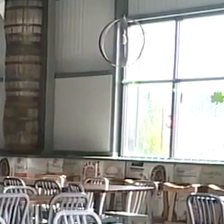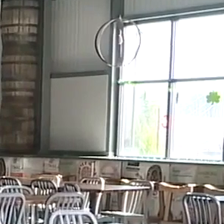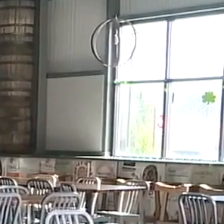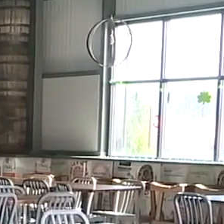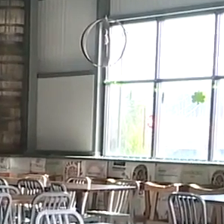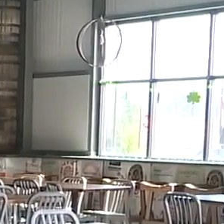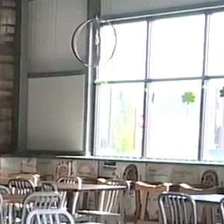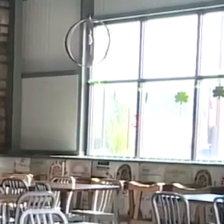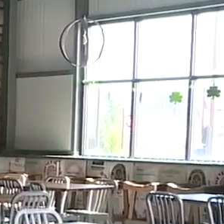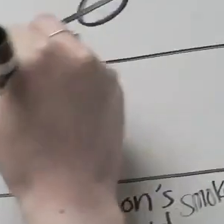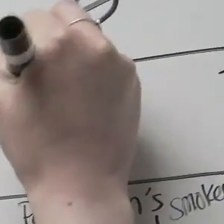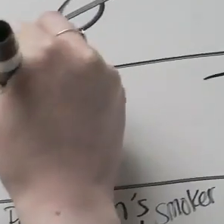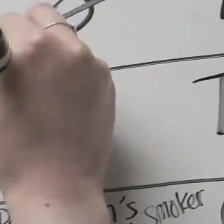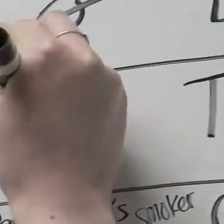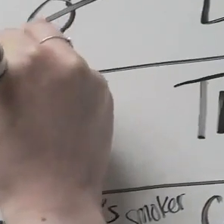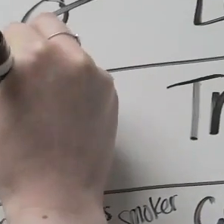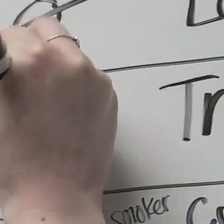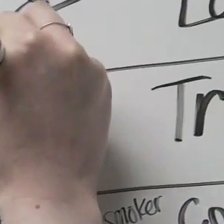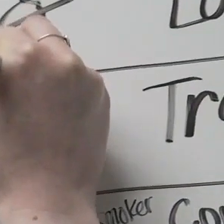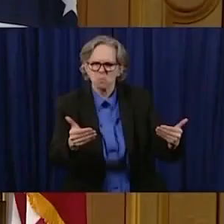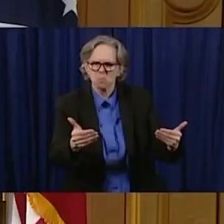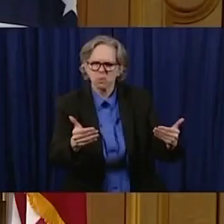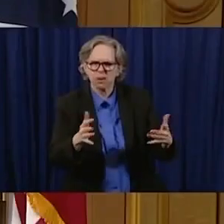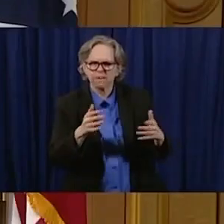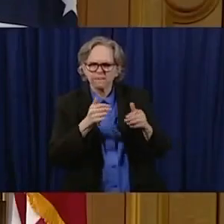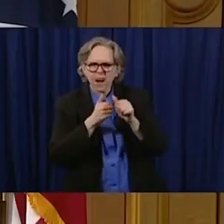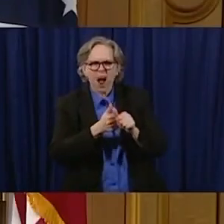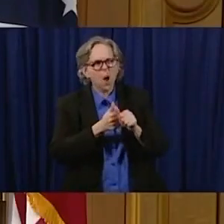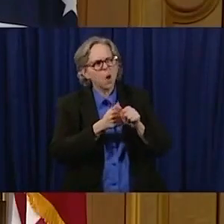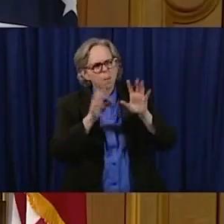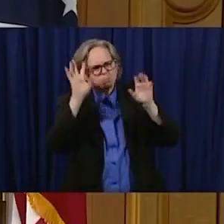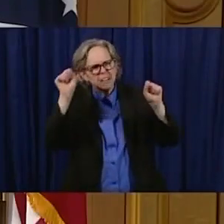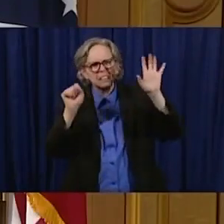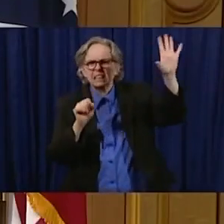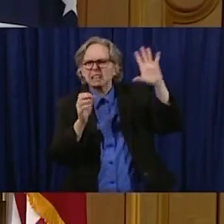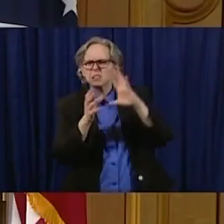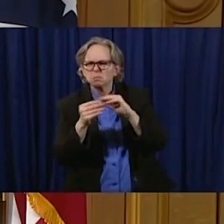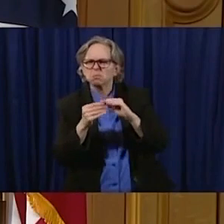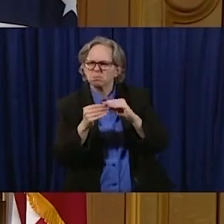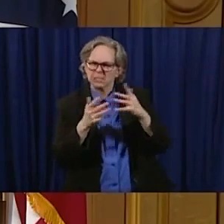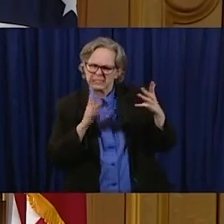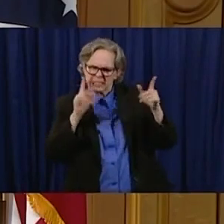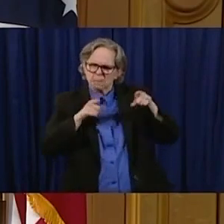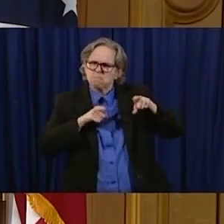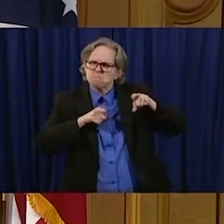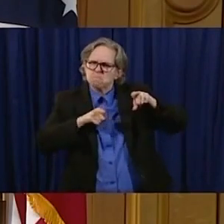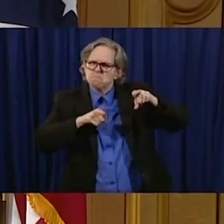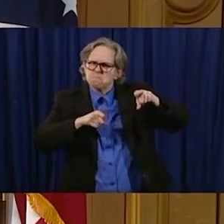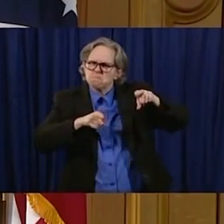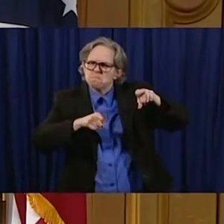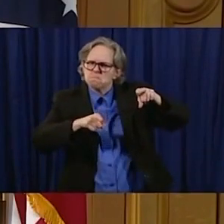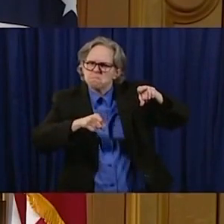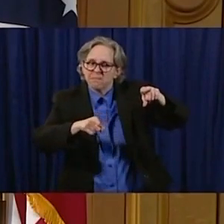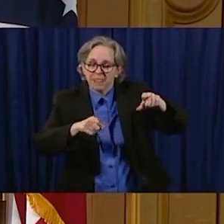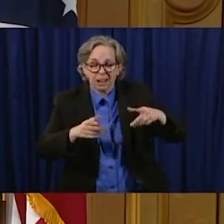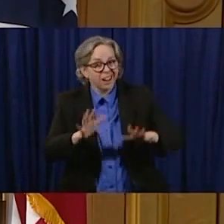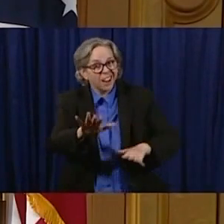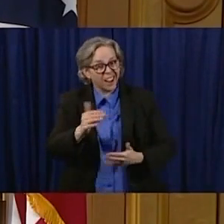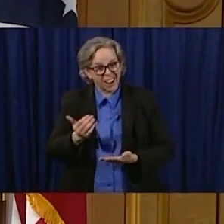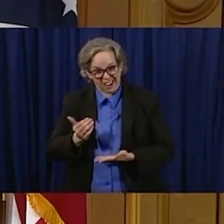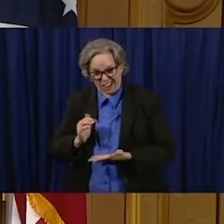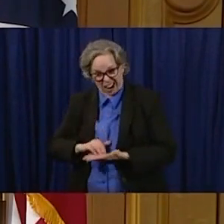gradually reintroducing commerce while monitoring its impact. This is not going to be a walk out and,